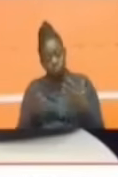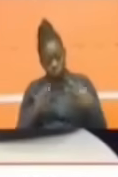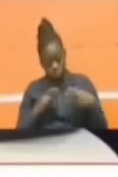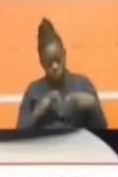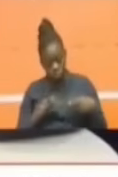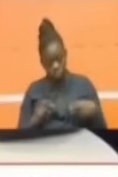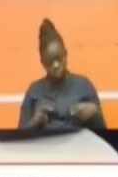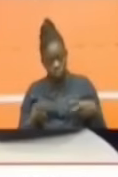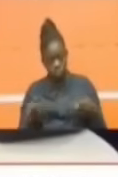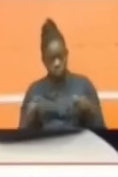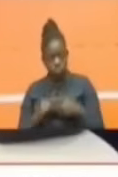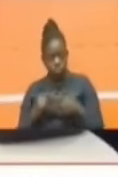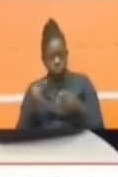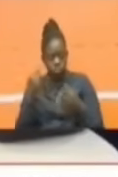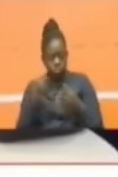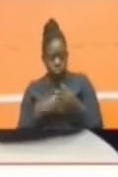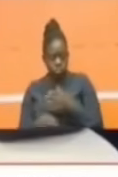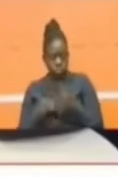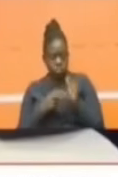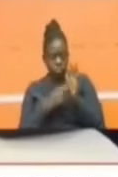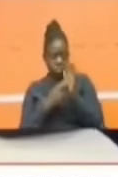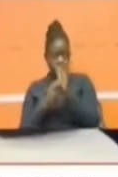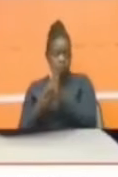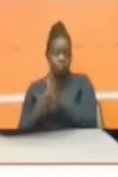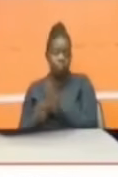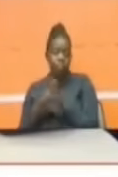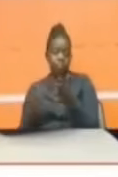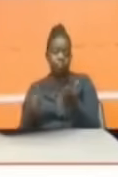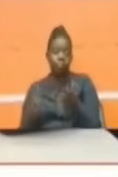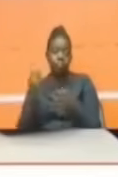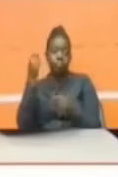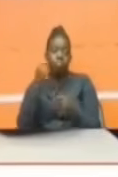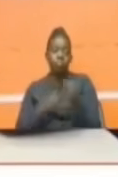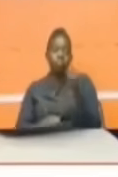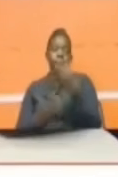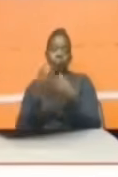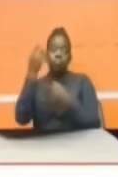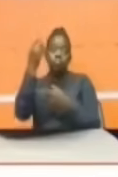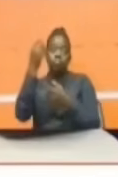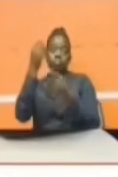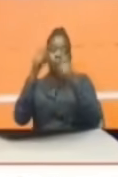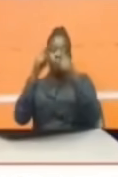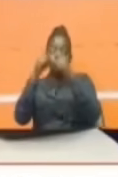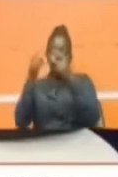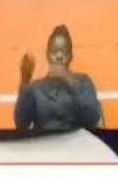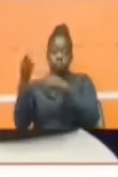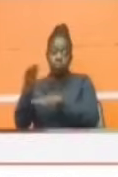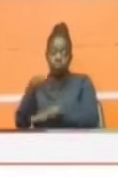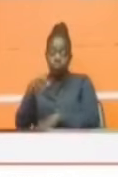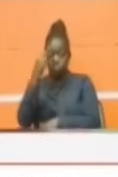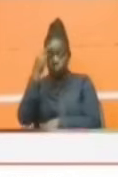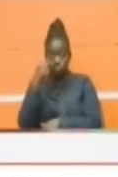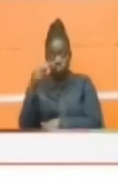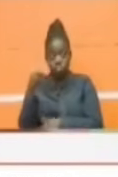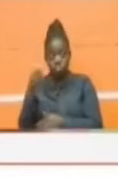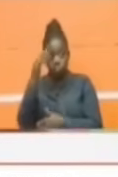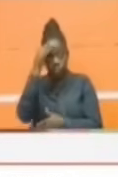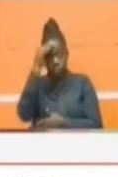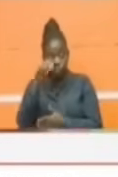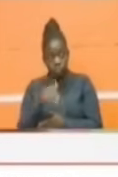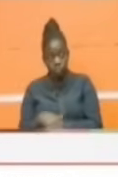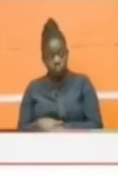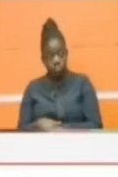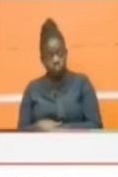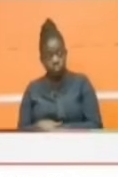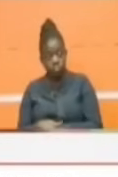neyefumiitiriza ku buvumu n'obuzira obwayolesebwa abajulizi mu kufiira eddiini olw'obukkiriza bwabwe. I wonder whether